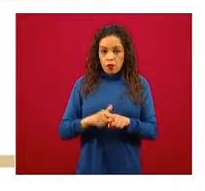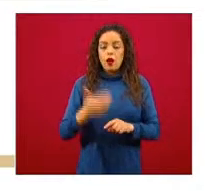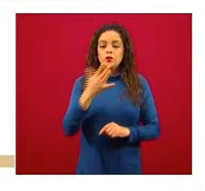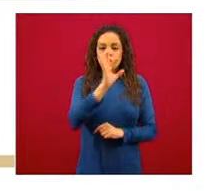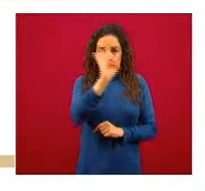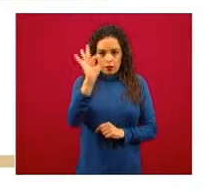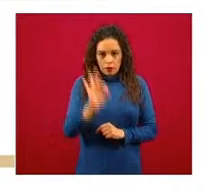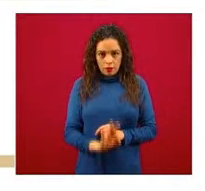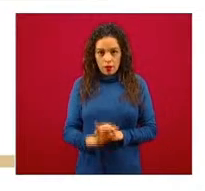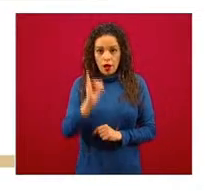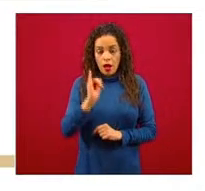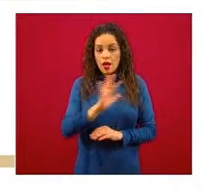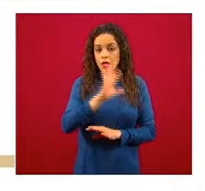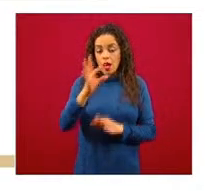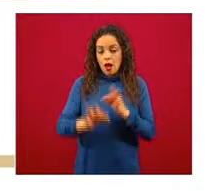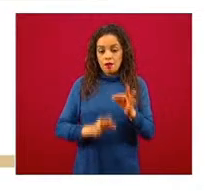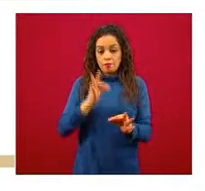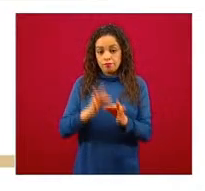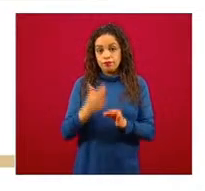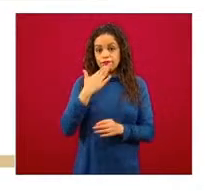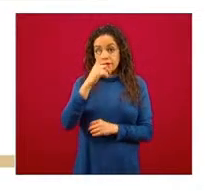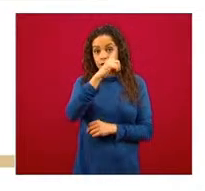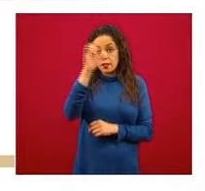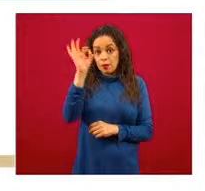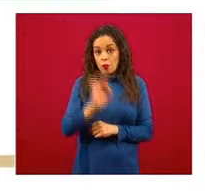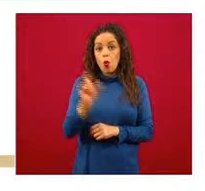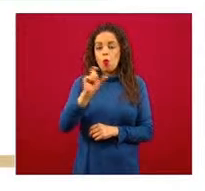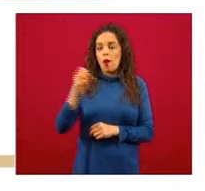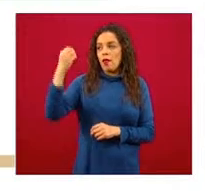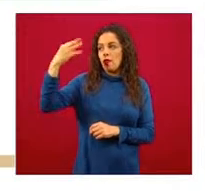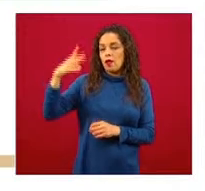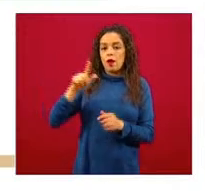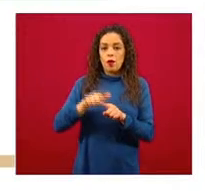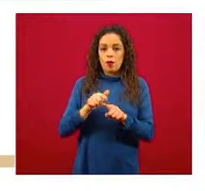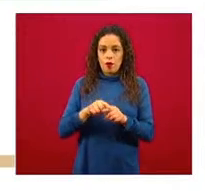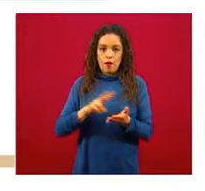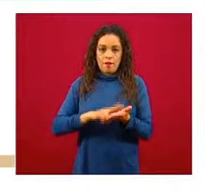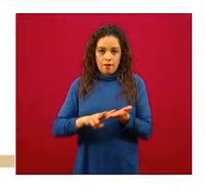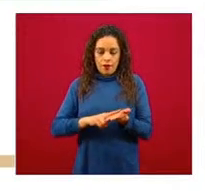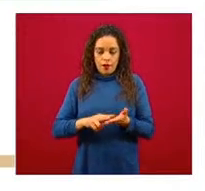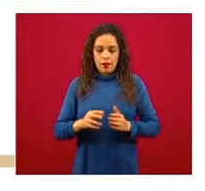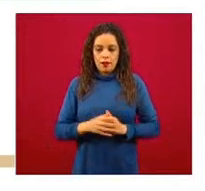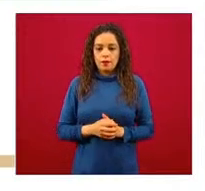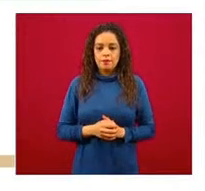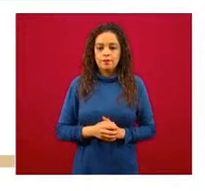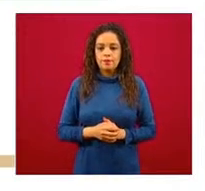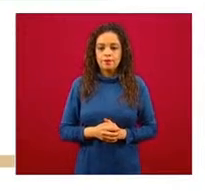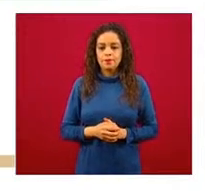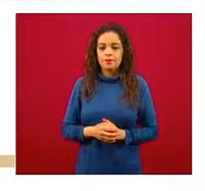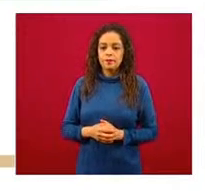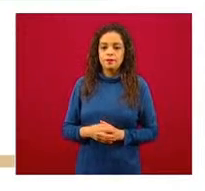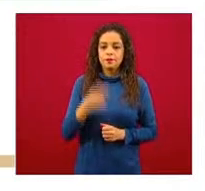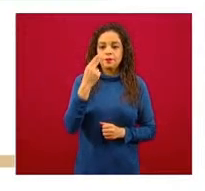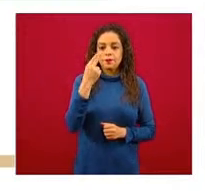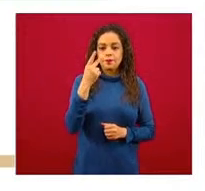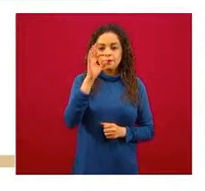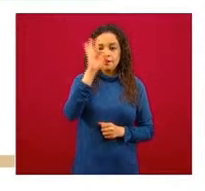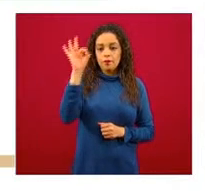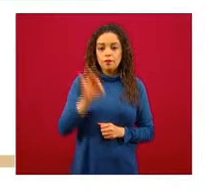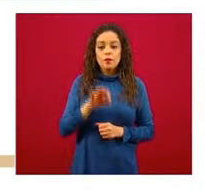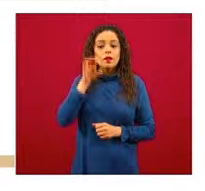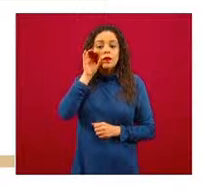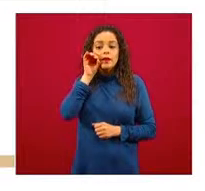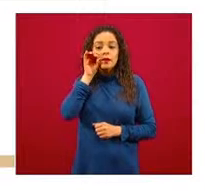25%, by 50% when we reach the yellow light. Malls,